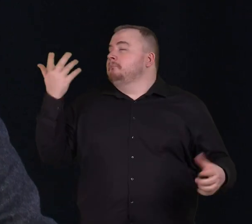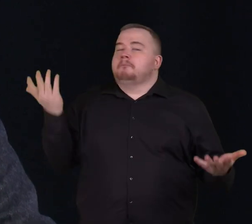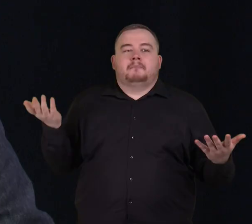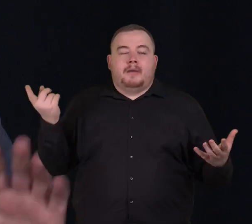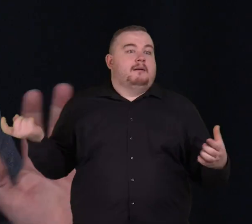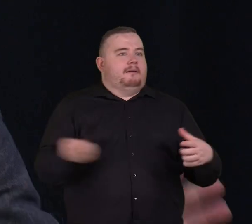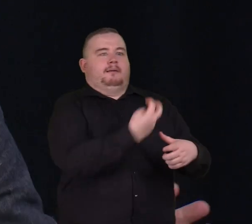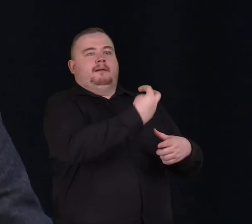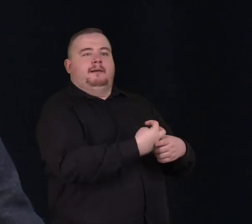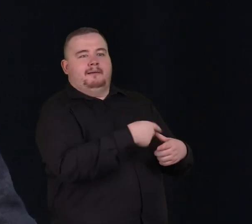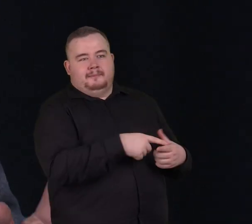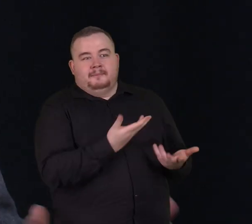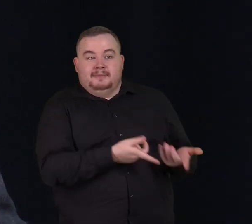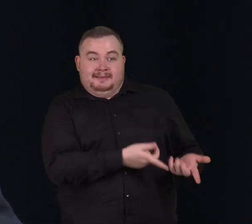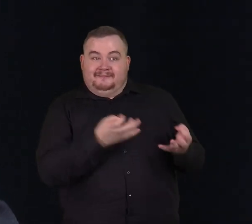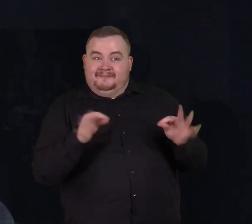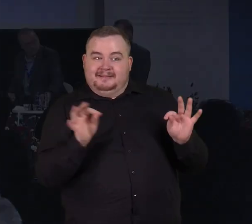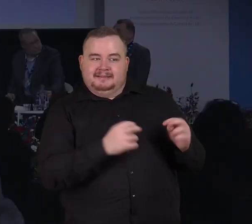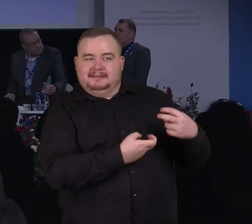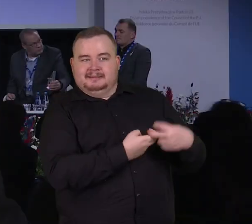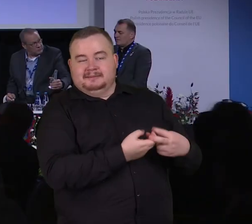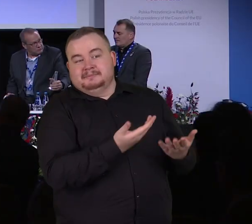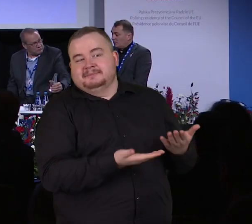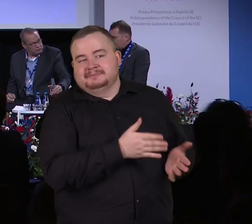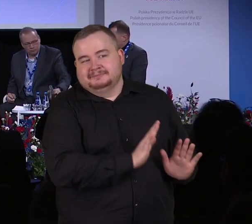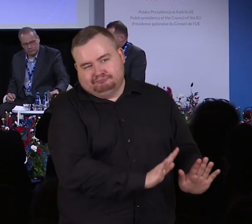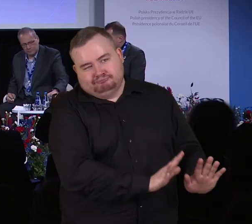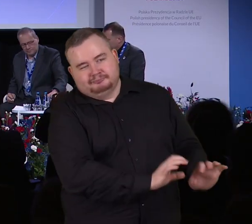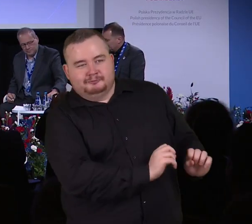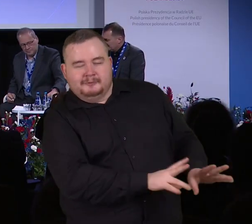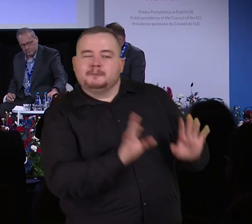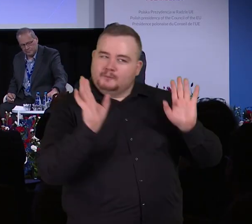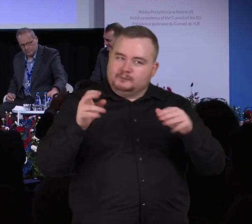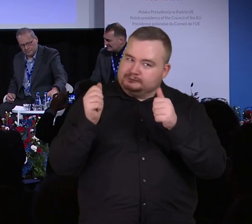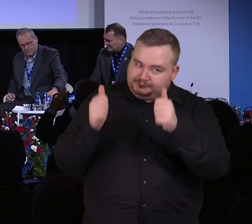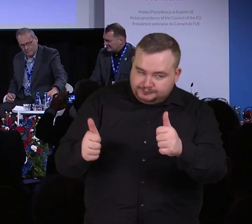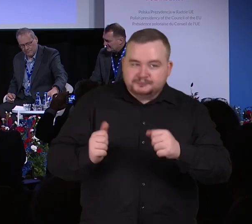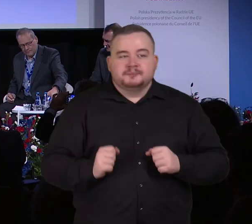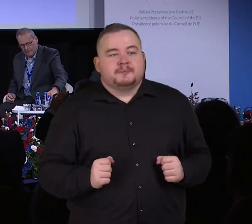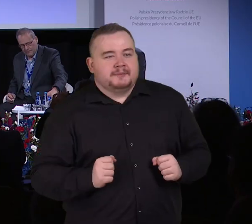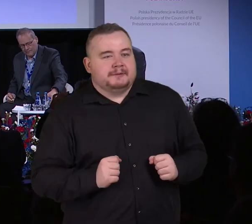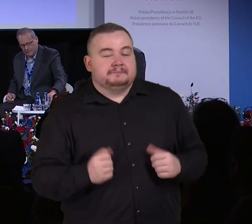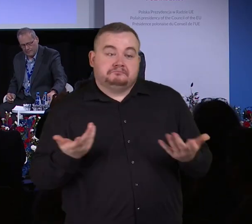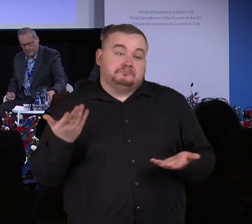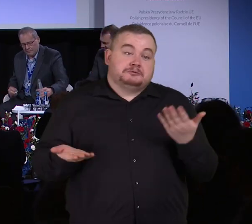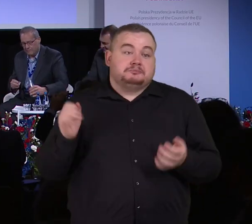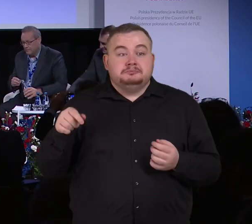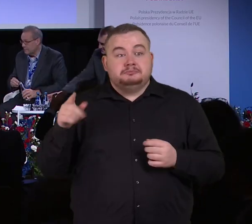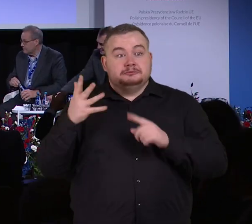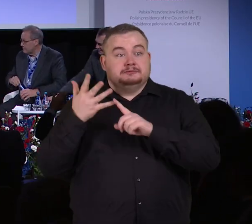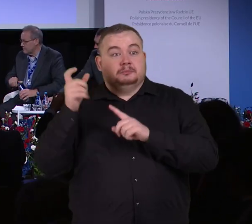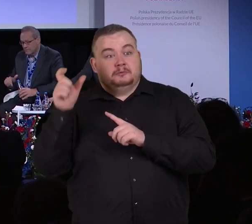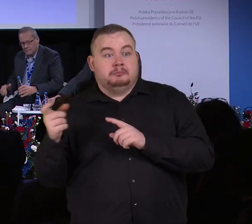to leave it as it is with 4 panelists. I want to address my first question in